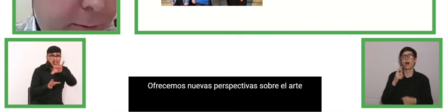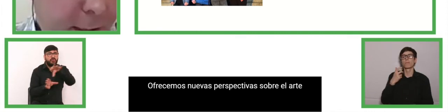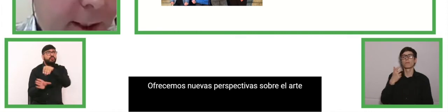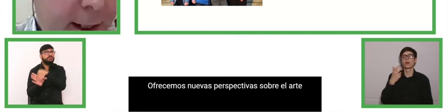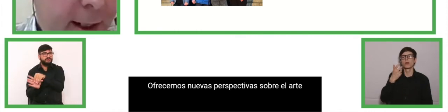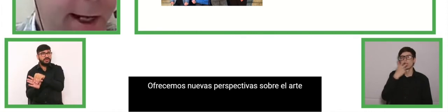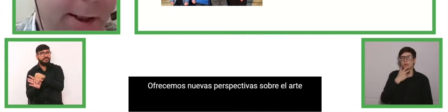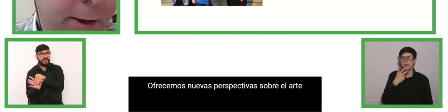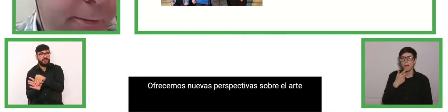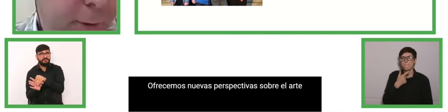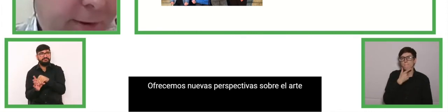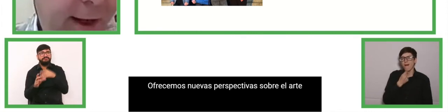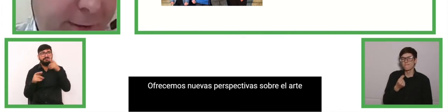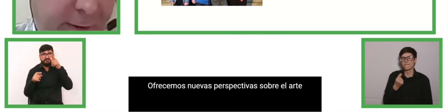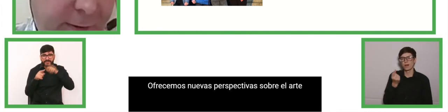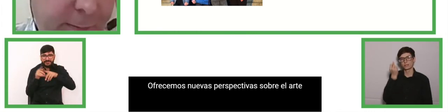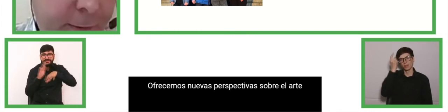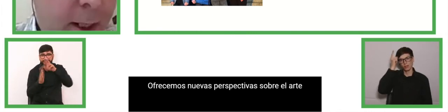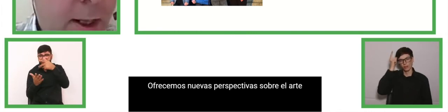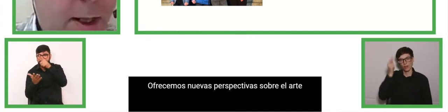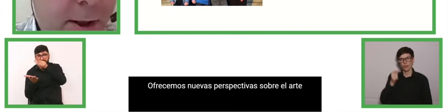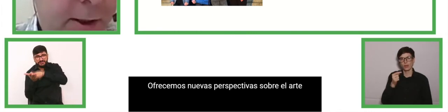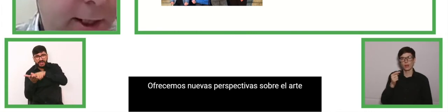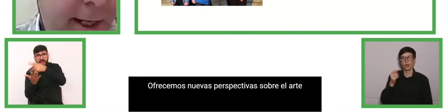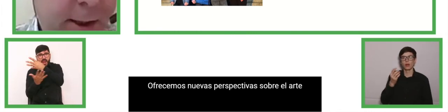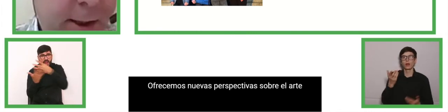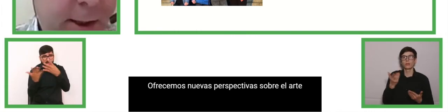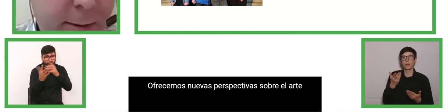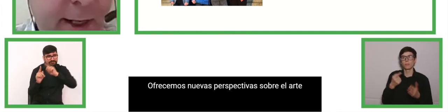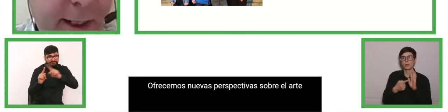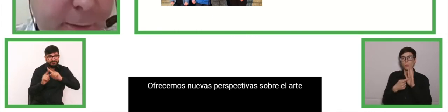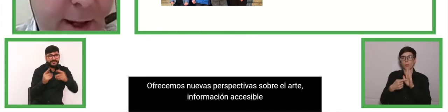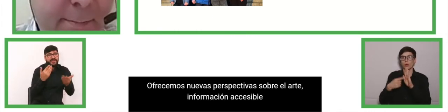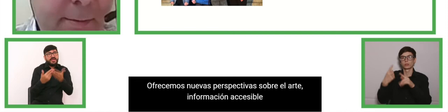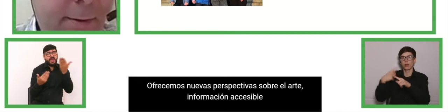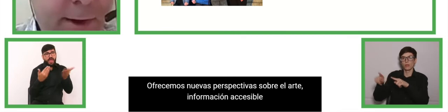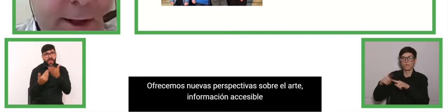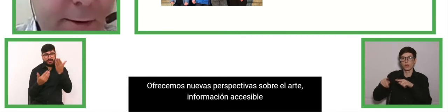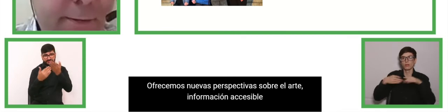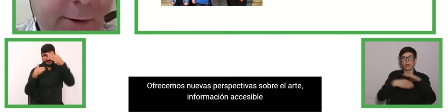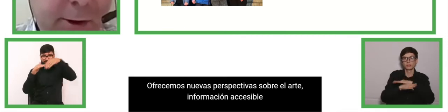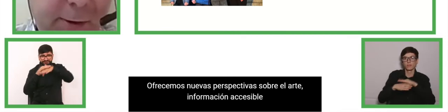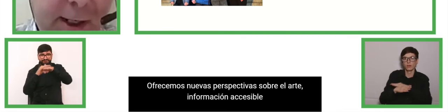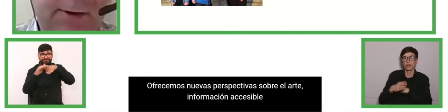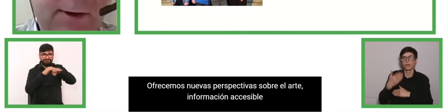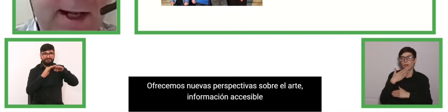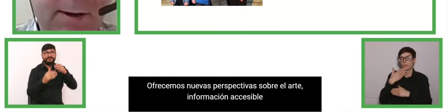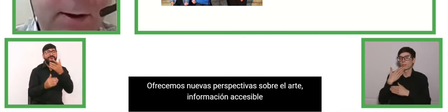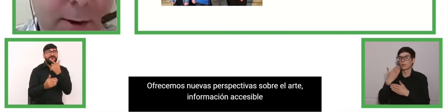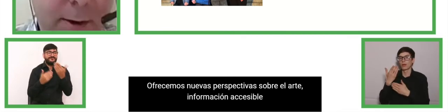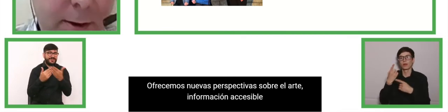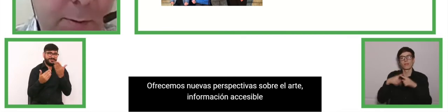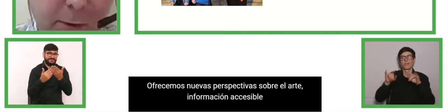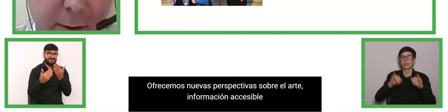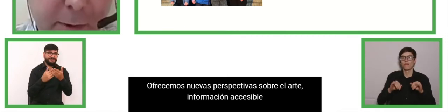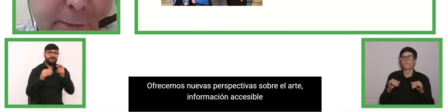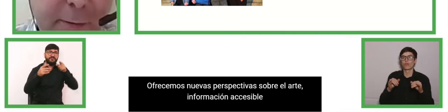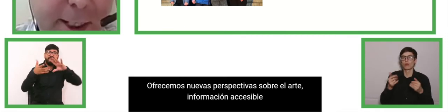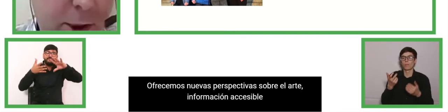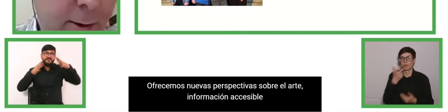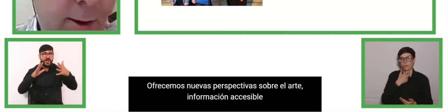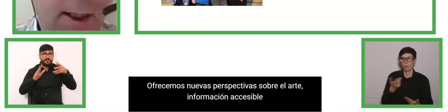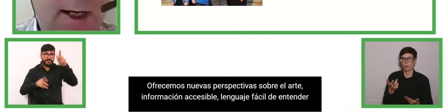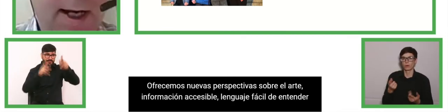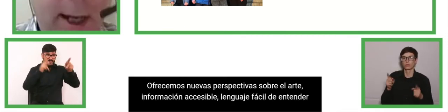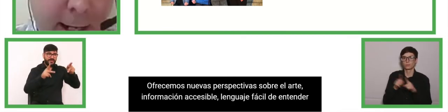accessible media and different senses. The intended impact for them that the visitors understand the museum